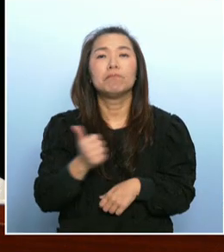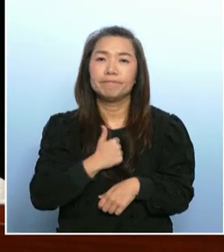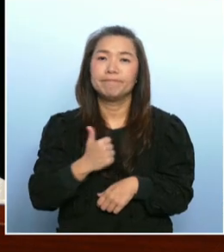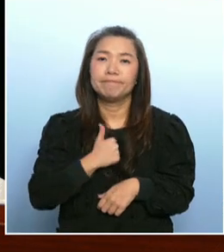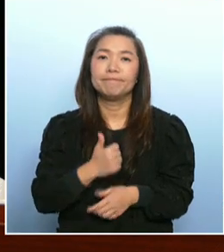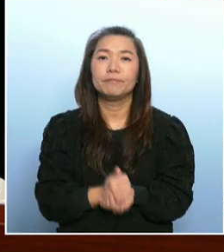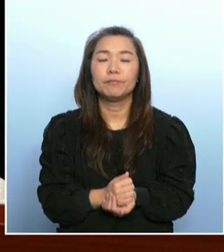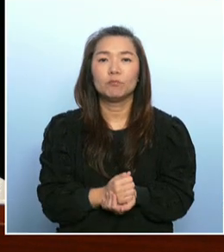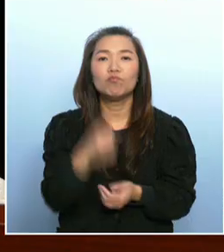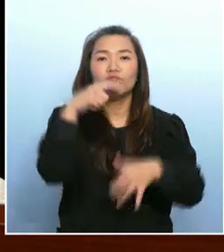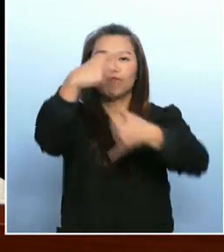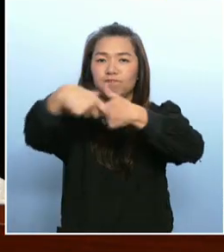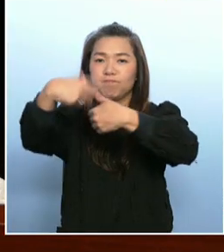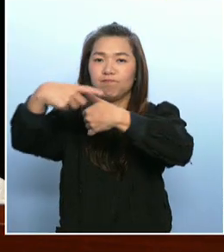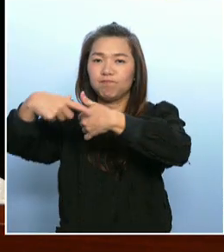We have ample time today.